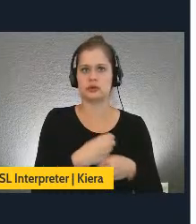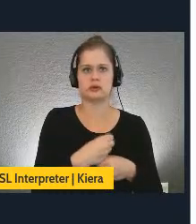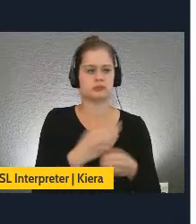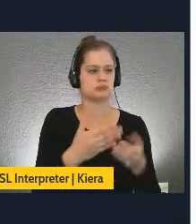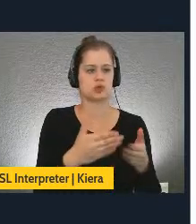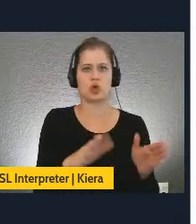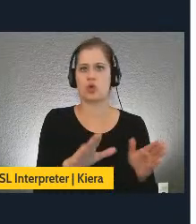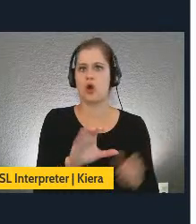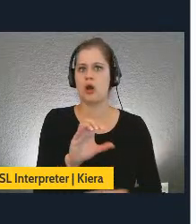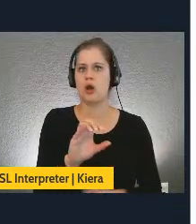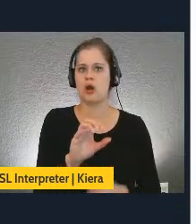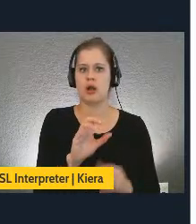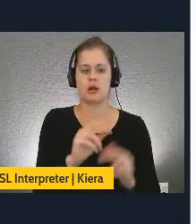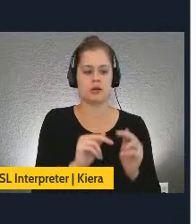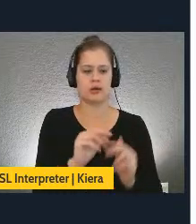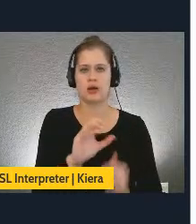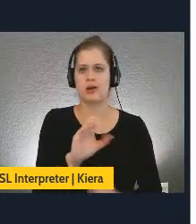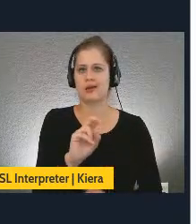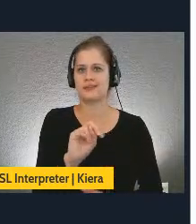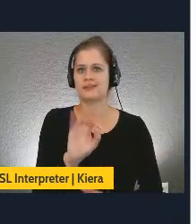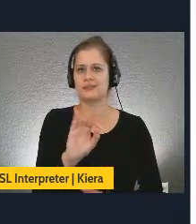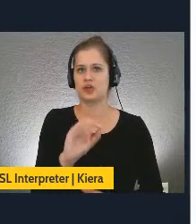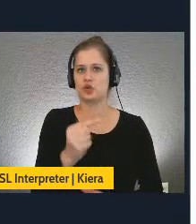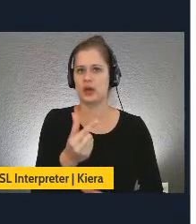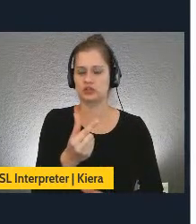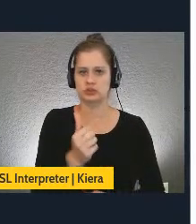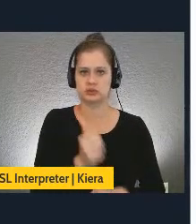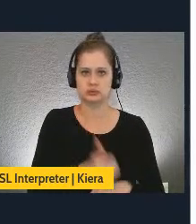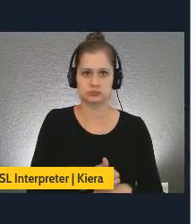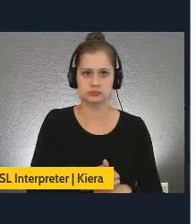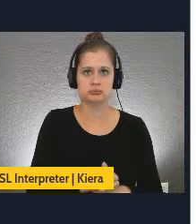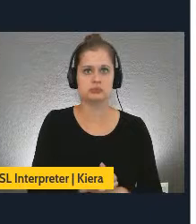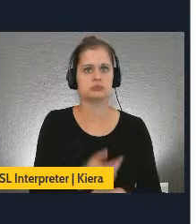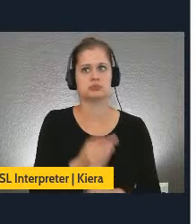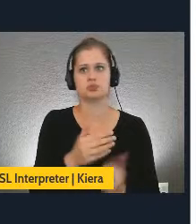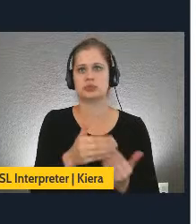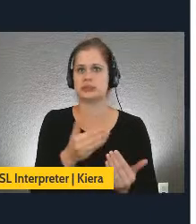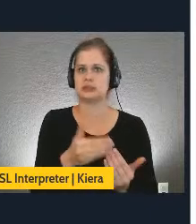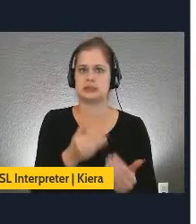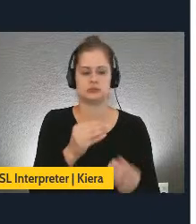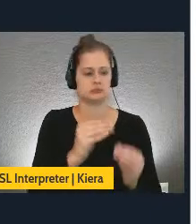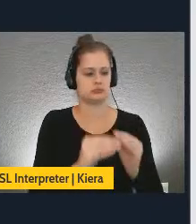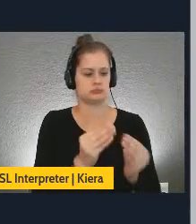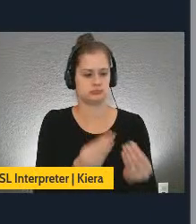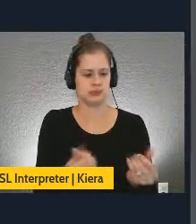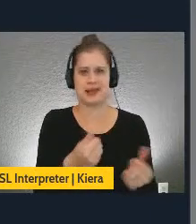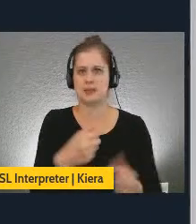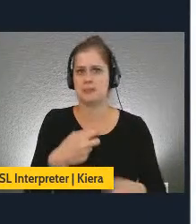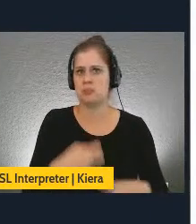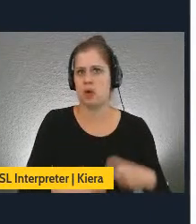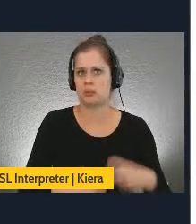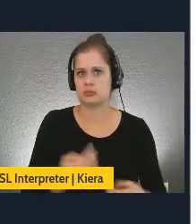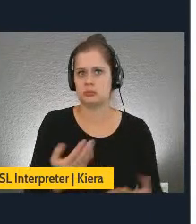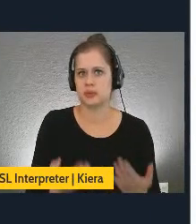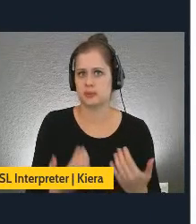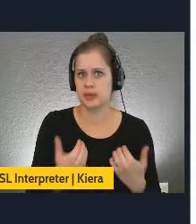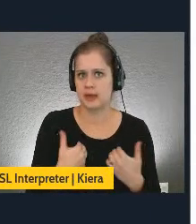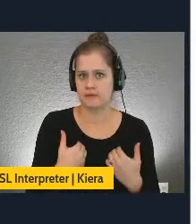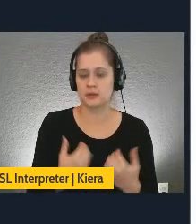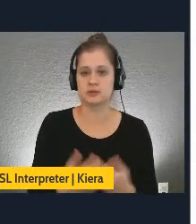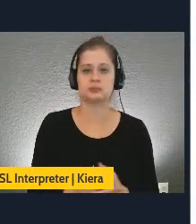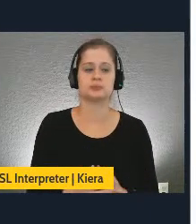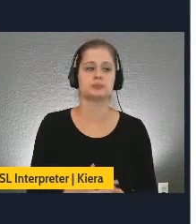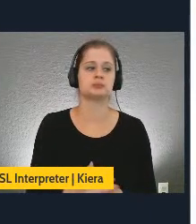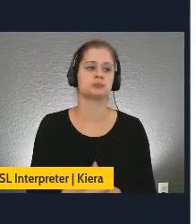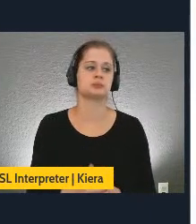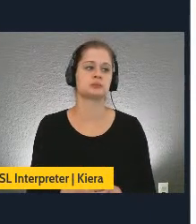make them your own and to adjust them to the exact use cases and problems you might be having. So for example, in this